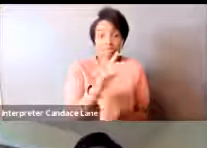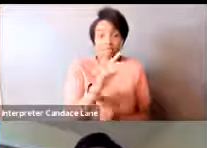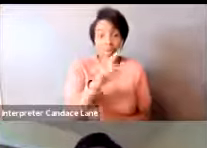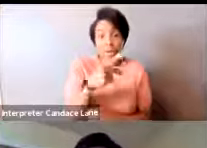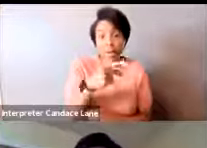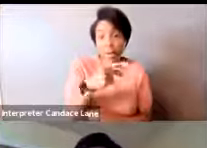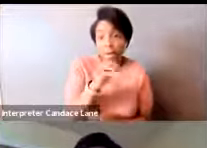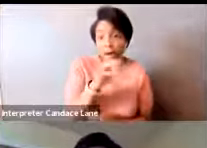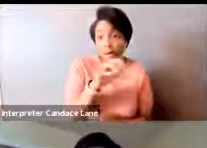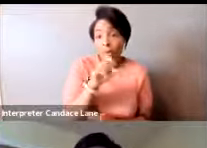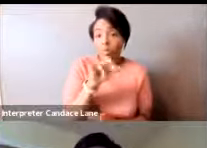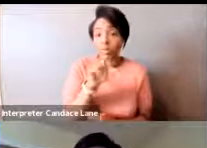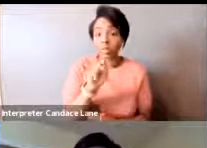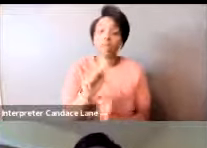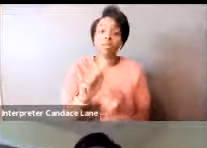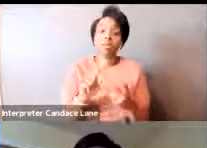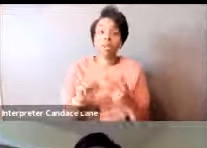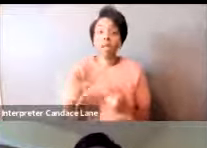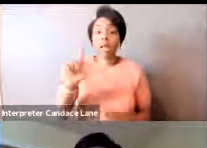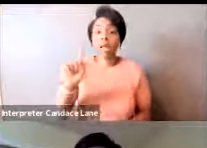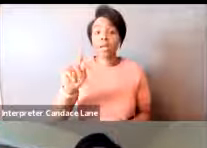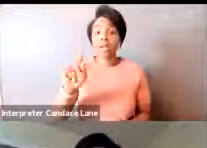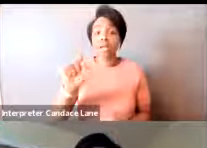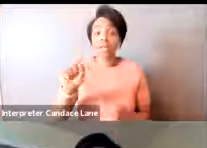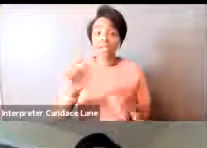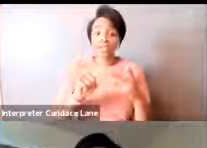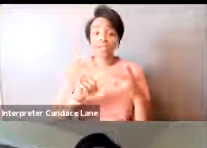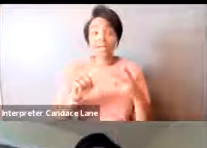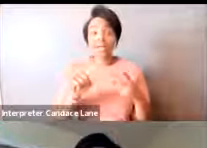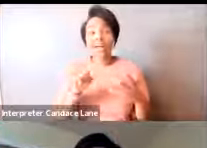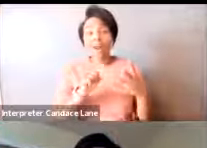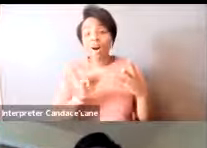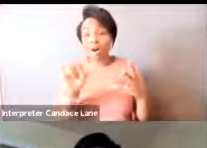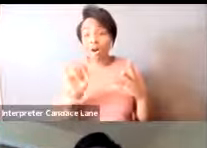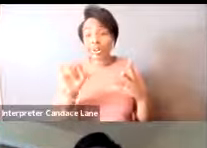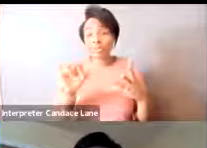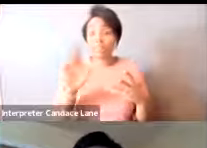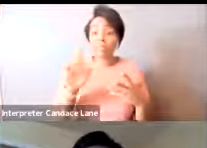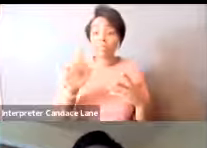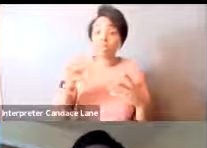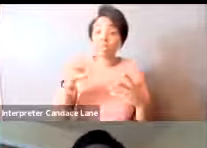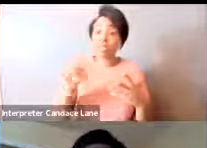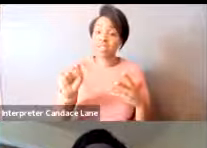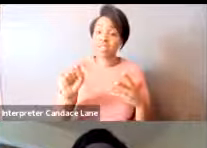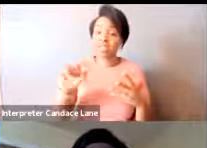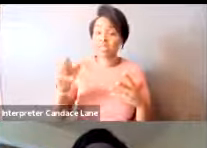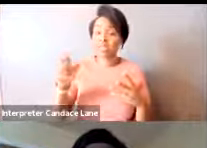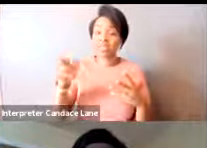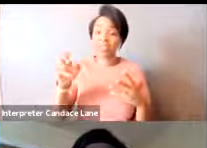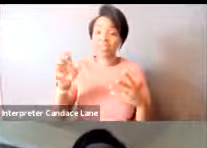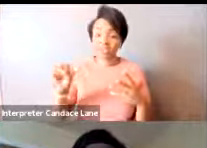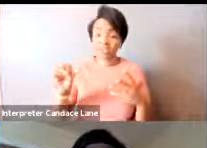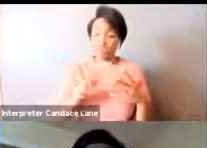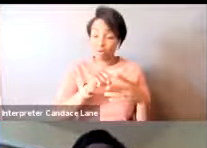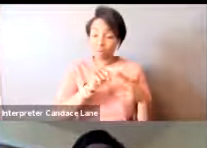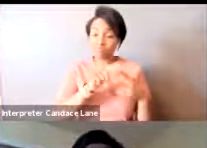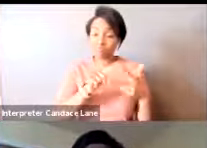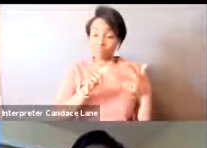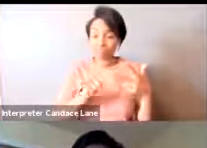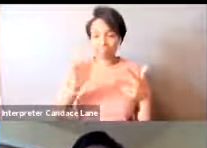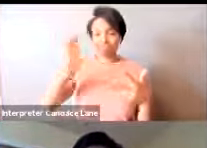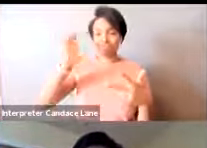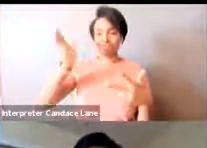Fernandez, LaTasha N. Nevada Diggs, and Patricia Spears Jones. This event is part of our ongoing